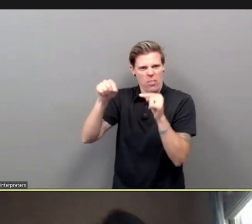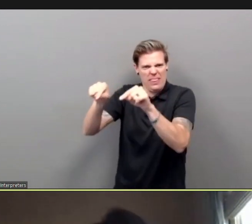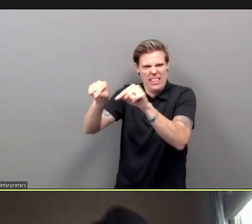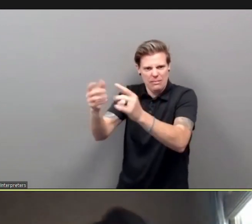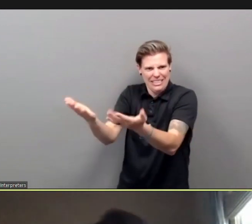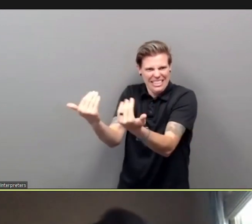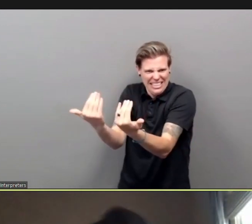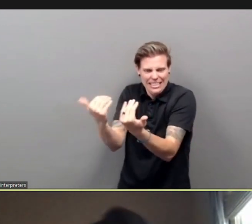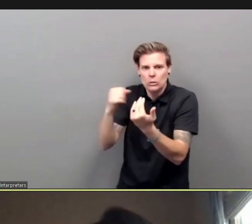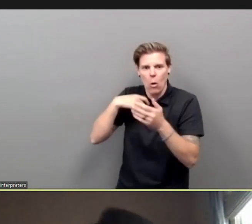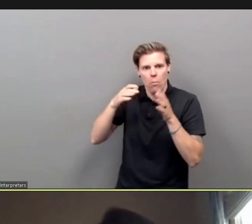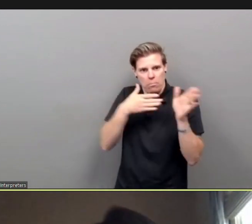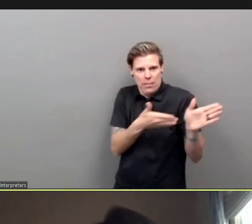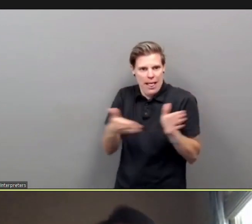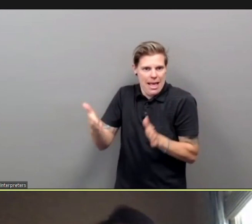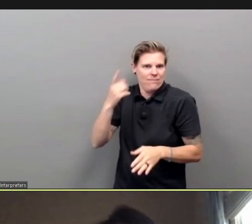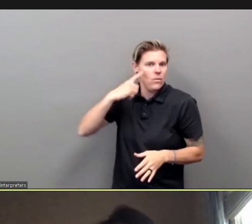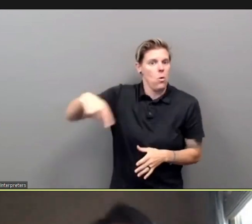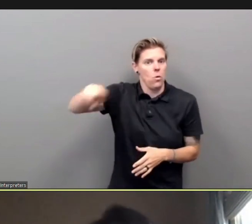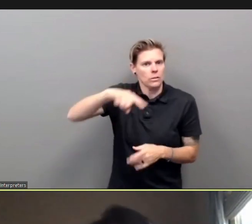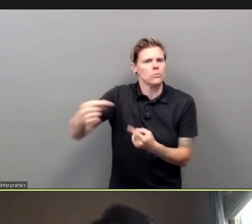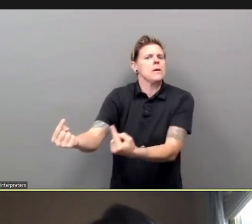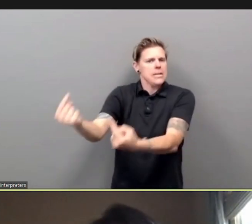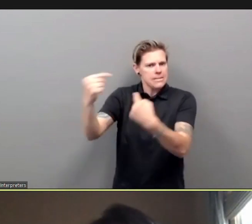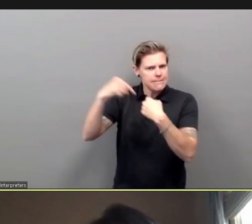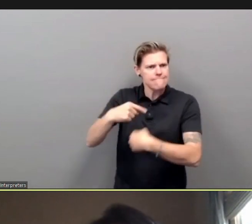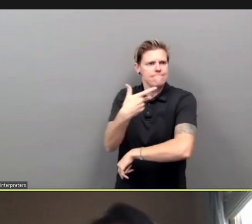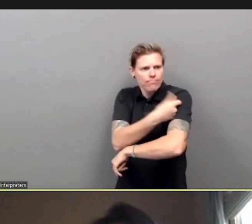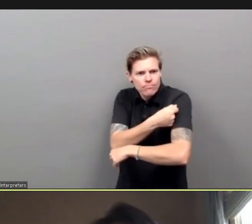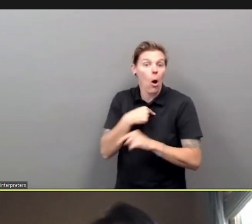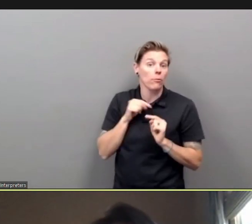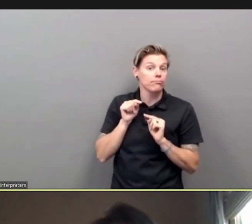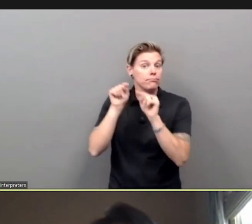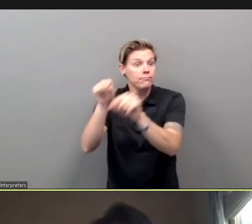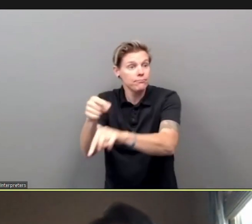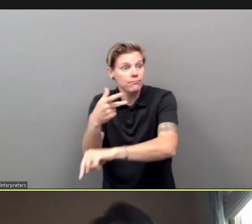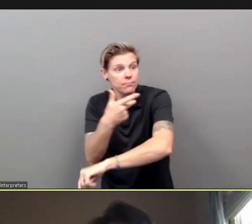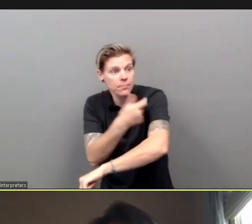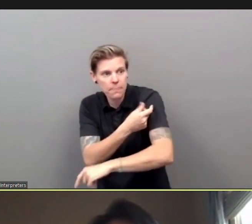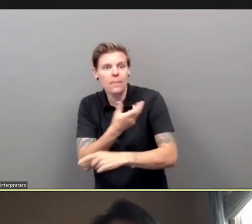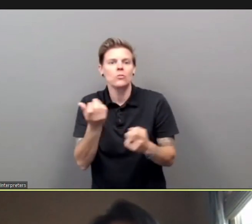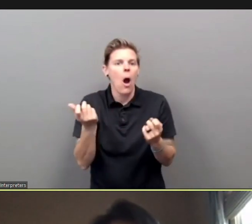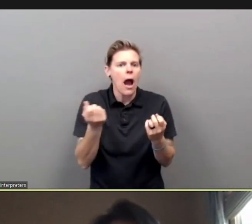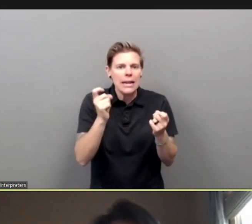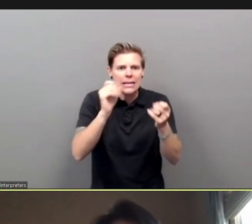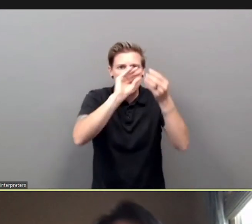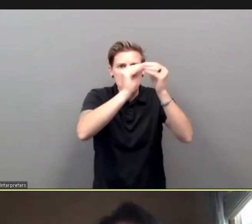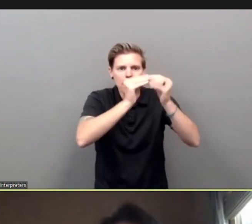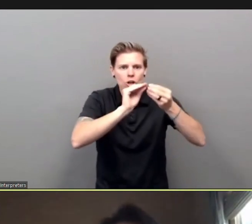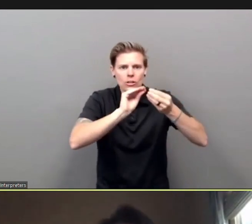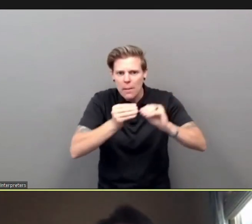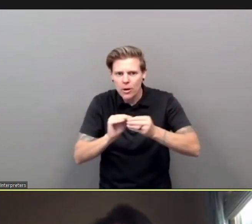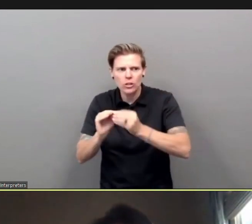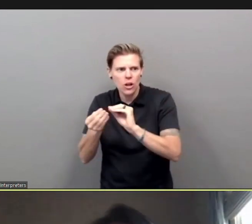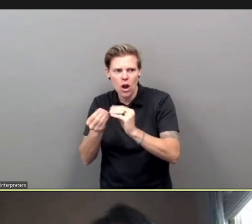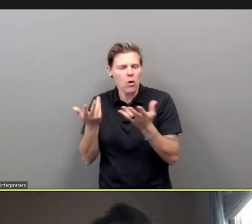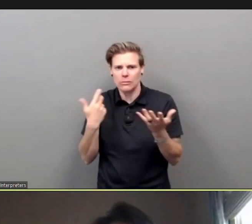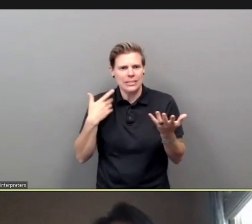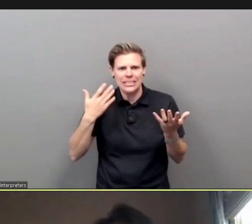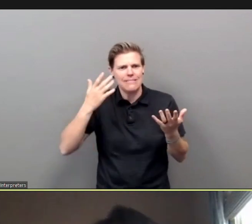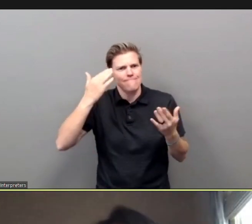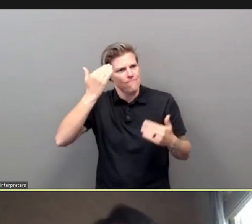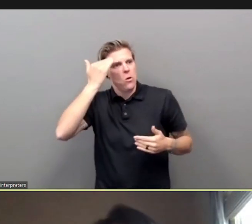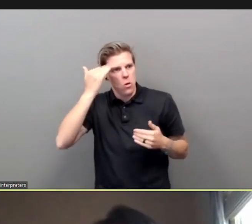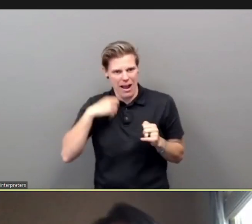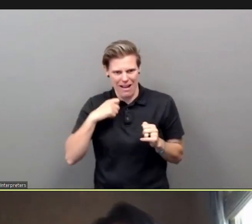how many doses, depending, like David said, there is no clear starting line, right? So far we